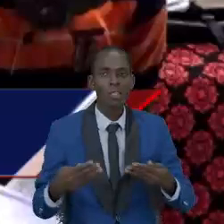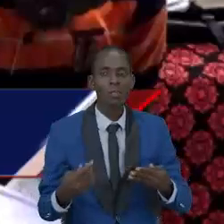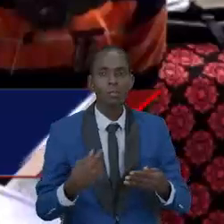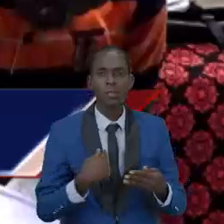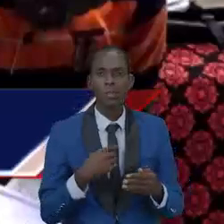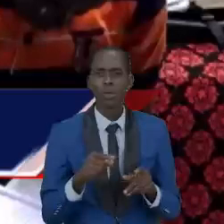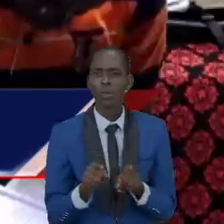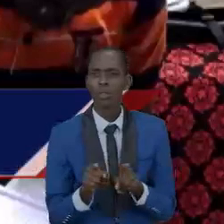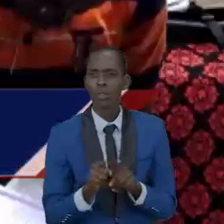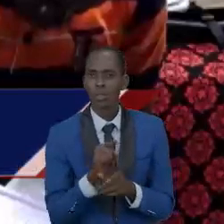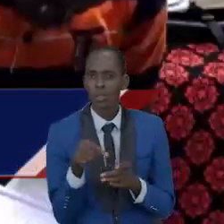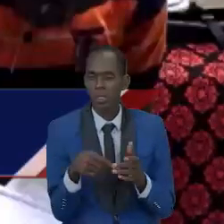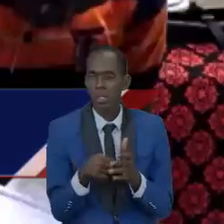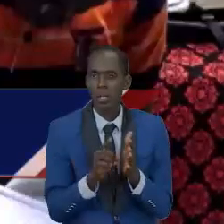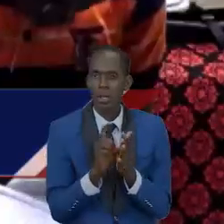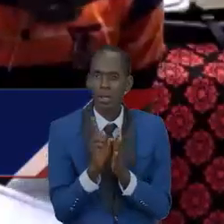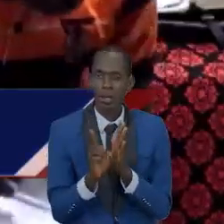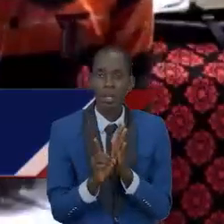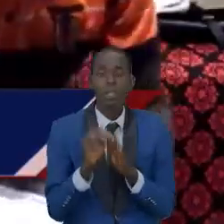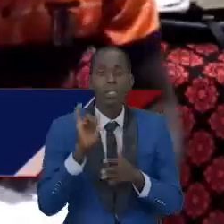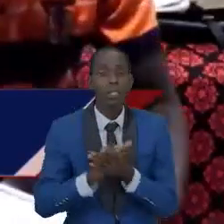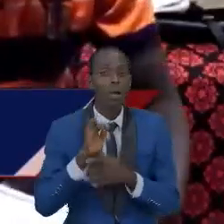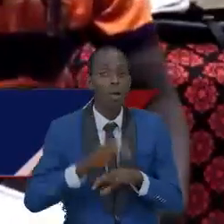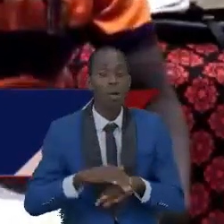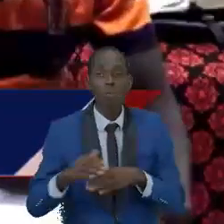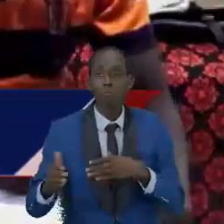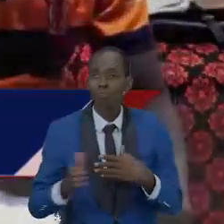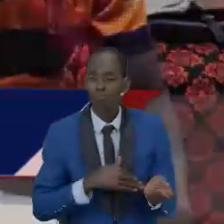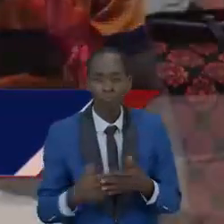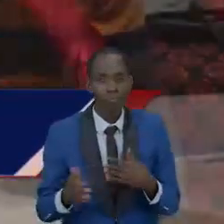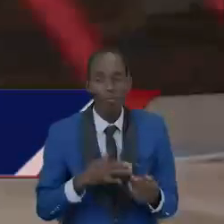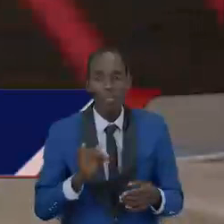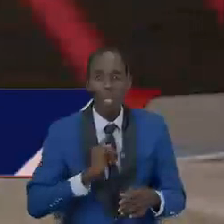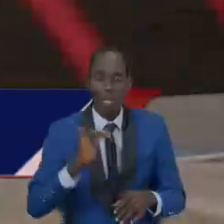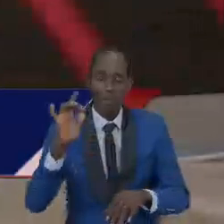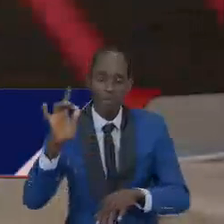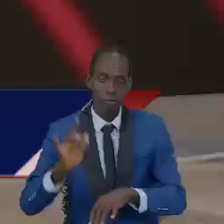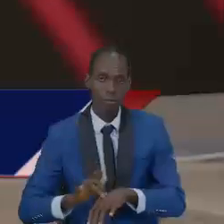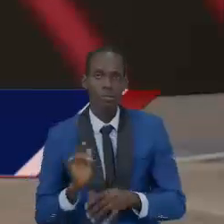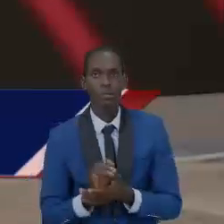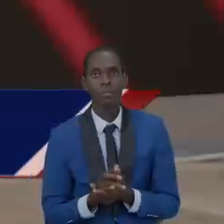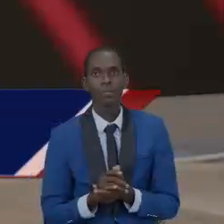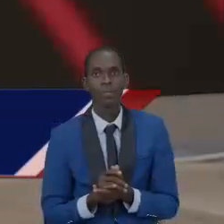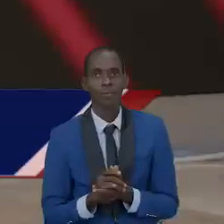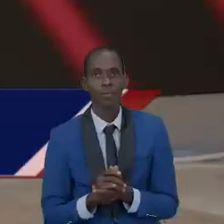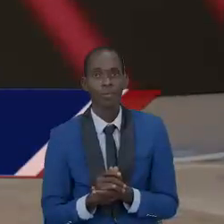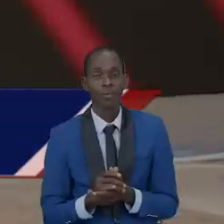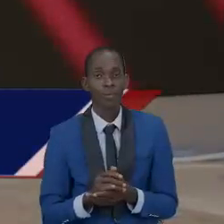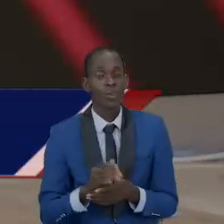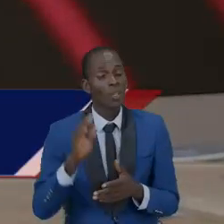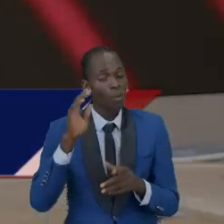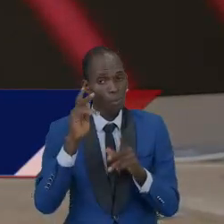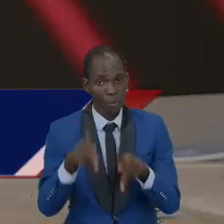power, that on whomsoever I lay hands, he